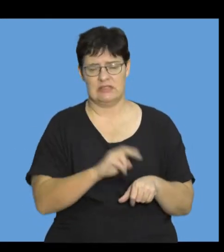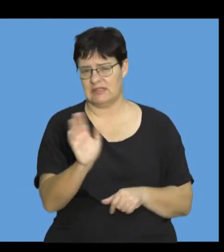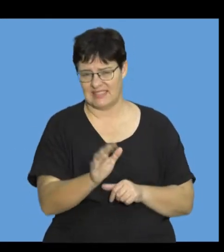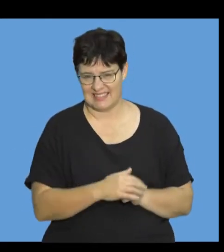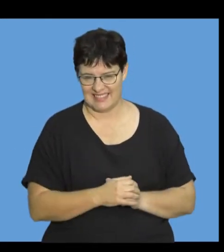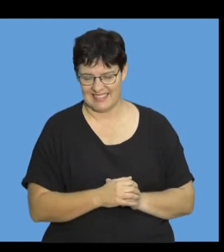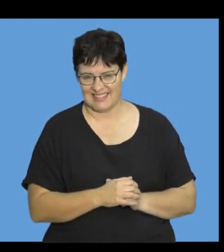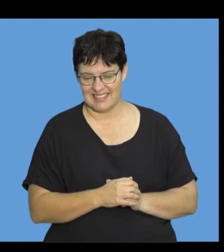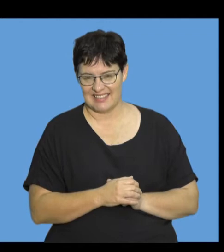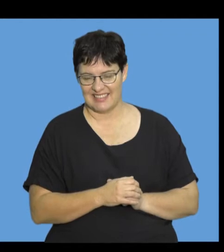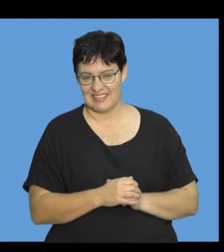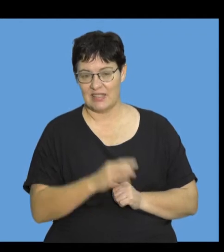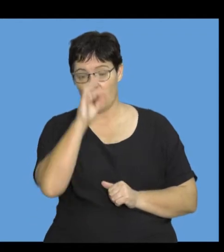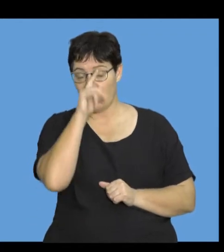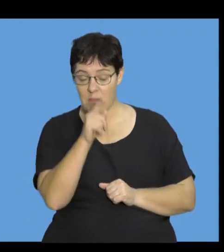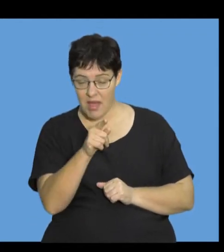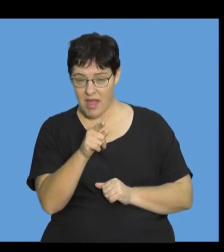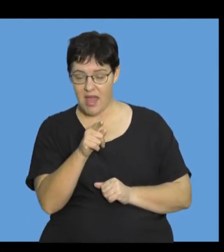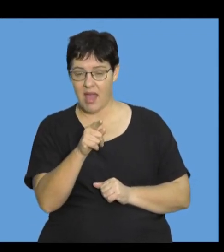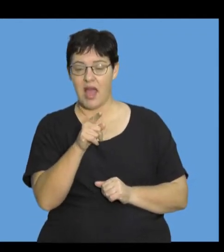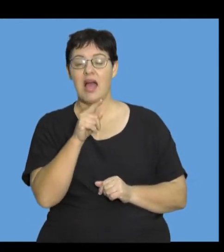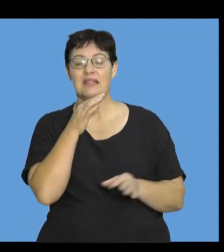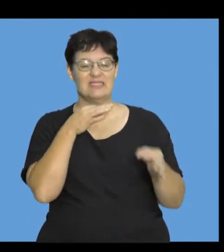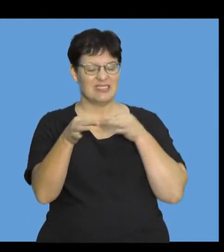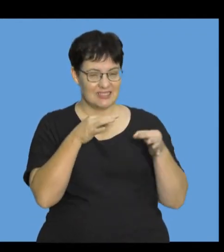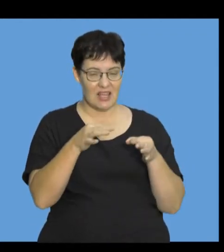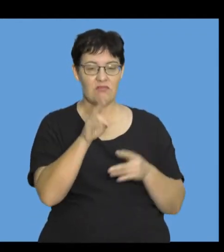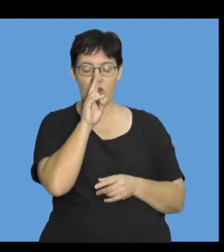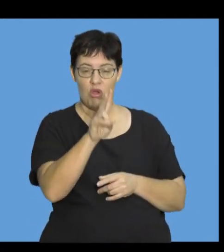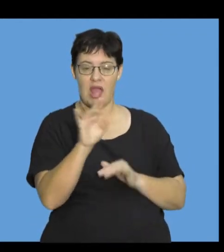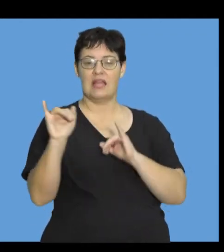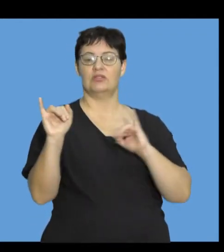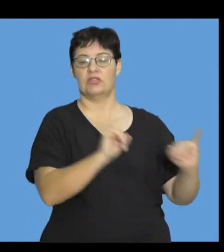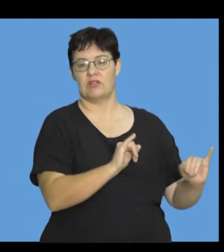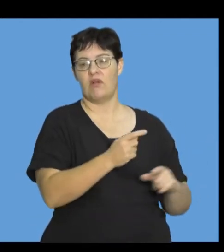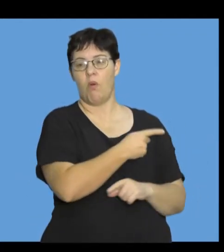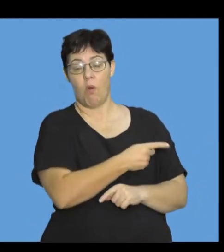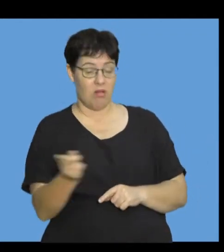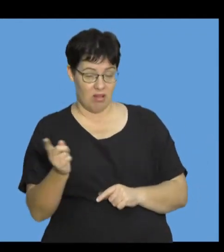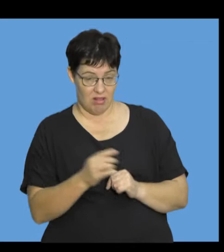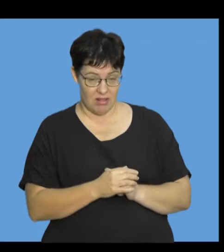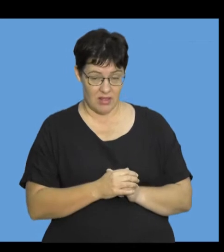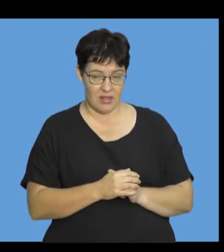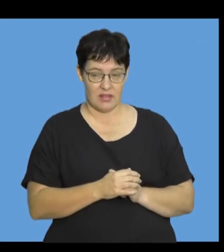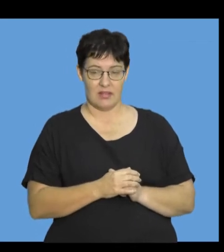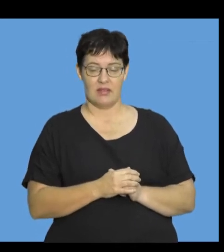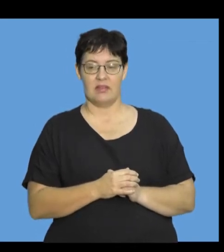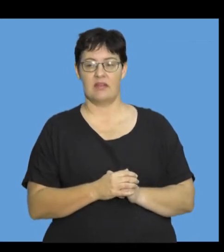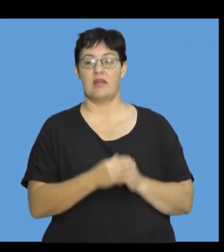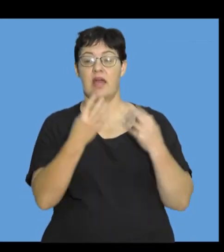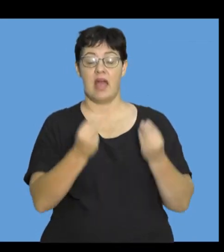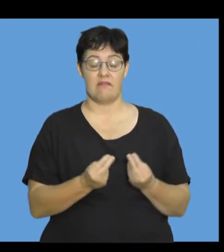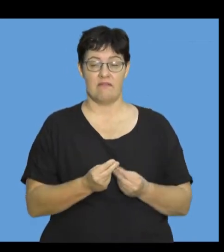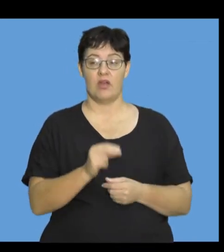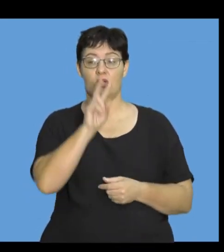right? Remember, one of the definitions that we've done when we looked at the introduction of all these exponents was, if I